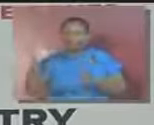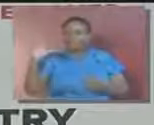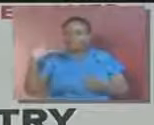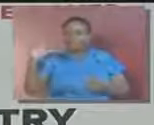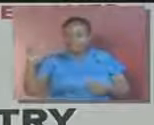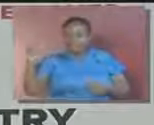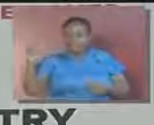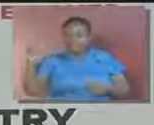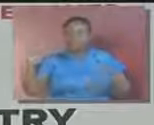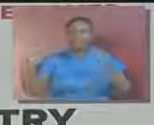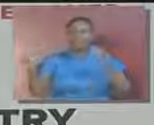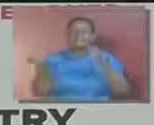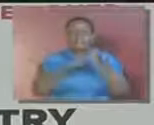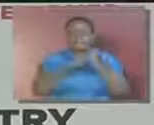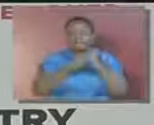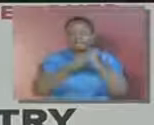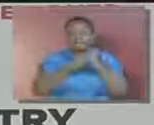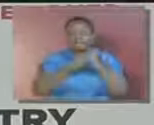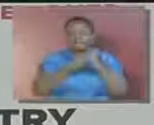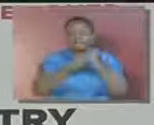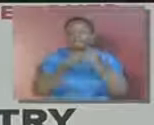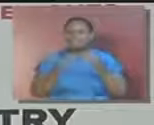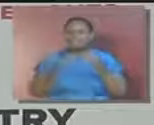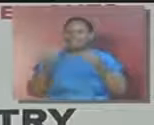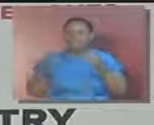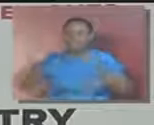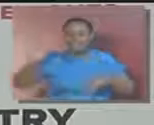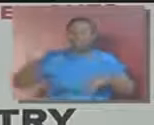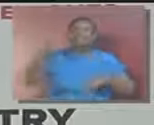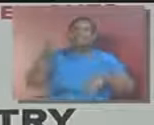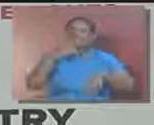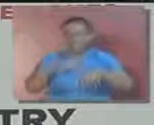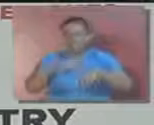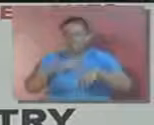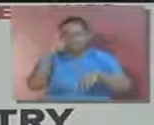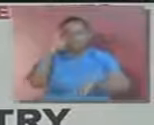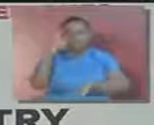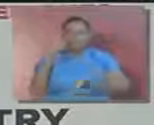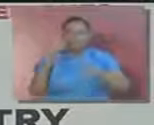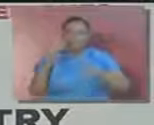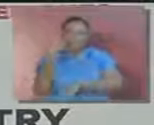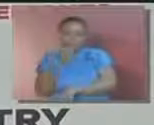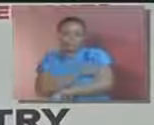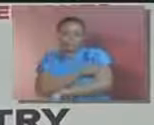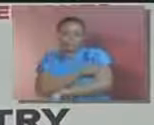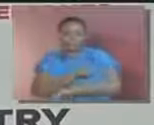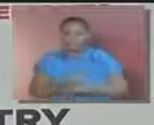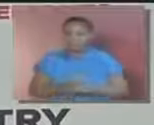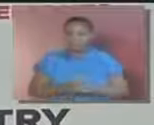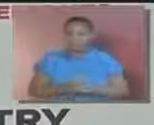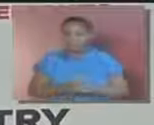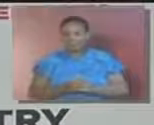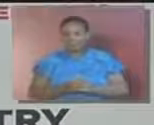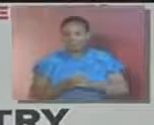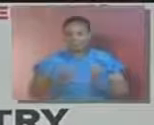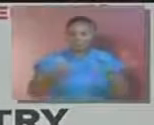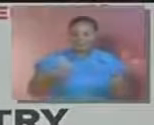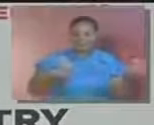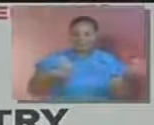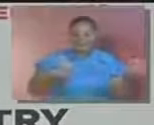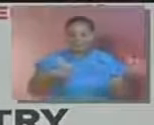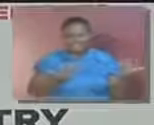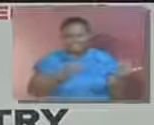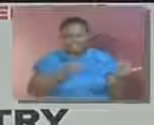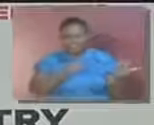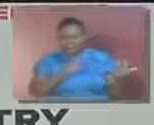then we go after June, July, August to see what they are, what there will be in the market. But we have taken that